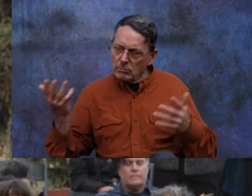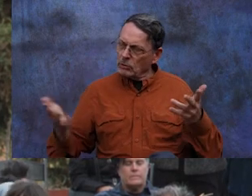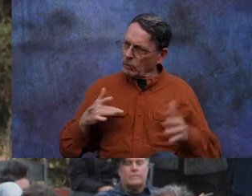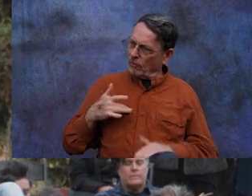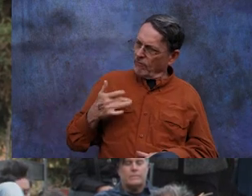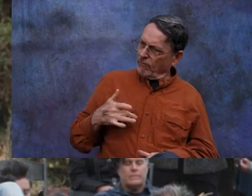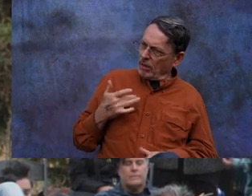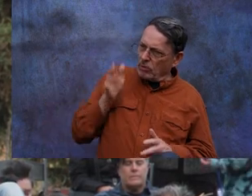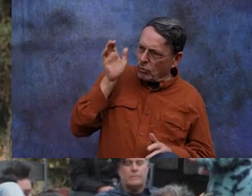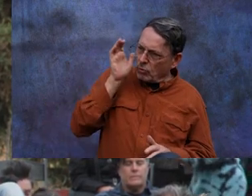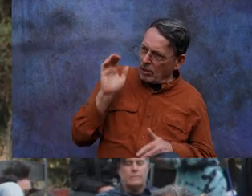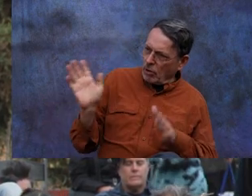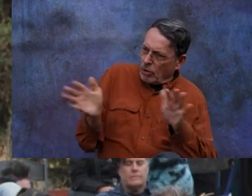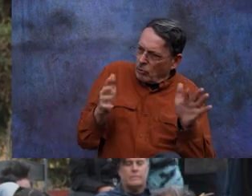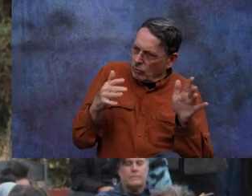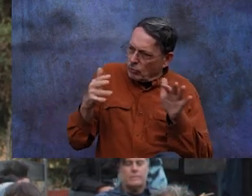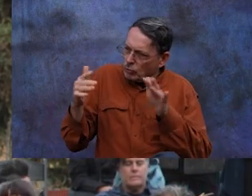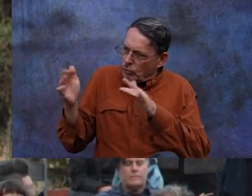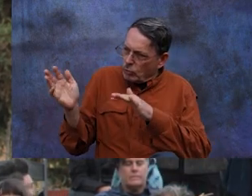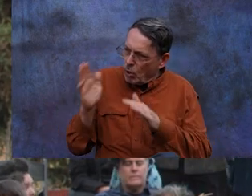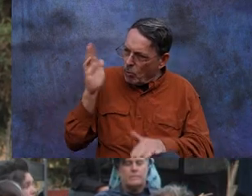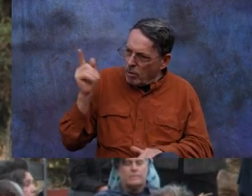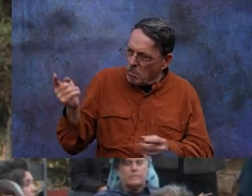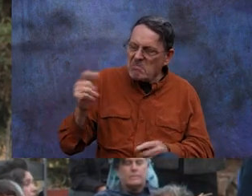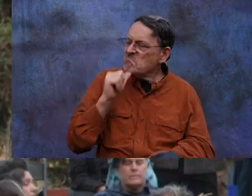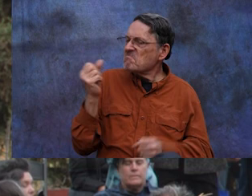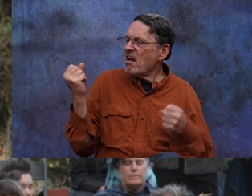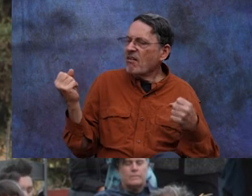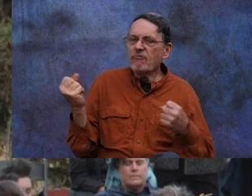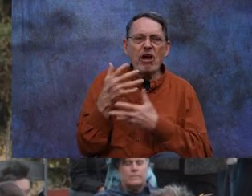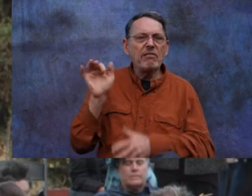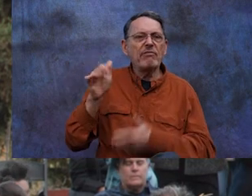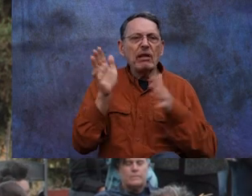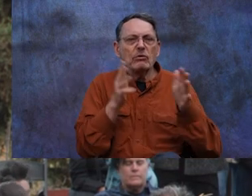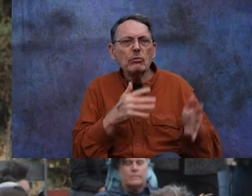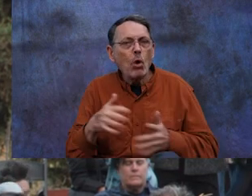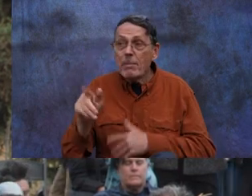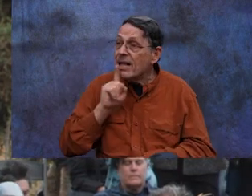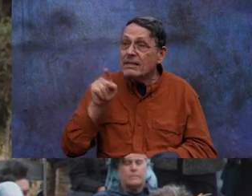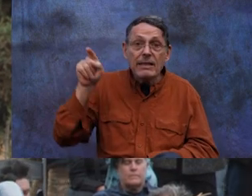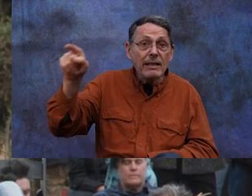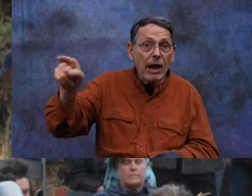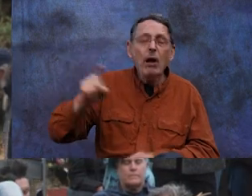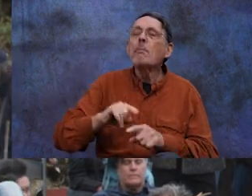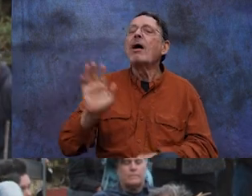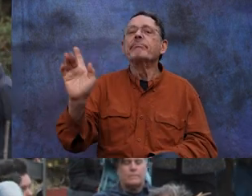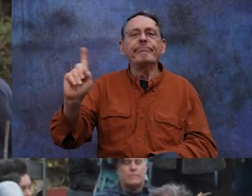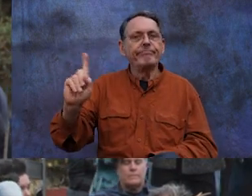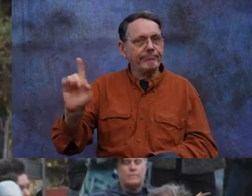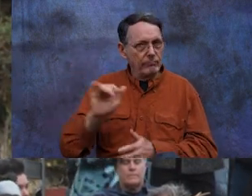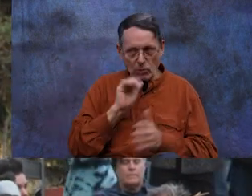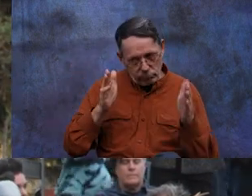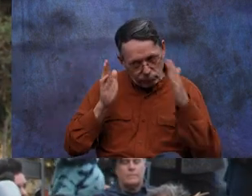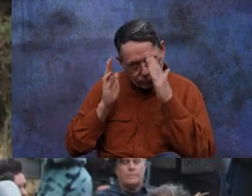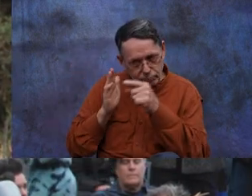sense, you hear a storm coming. But you're not afraid of the storm. It is there. But that is not where you're gonna focus in